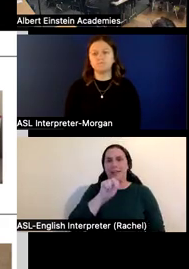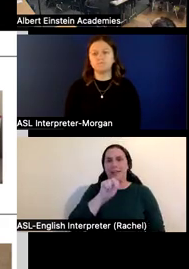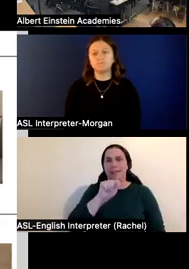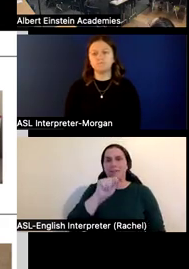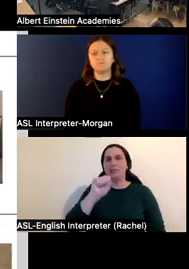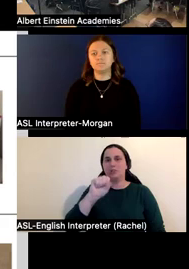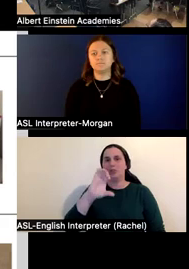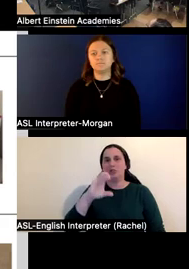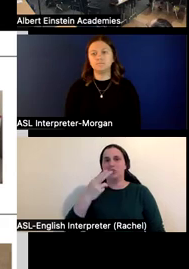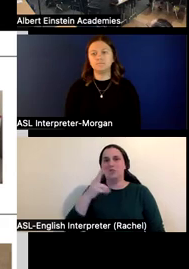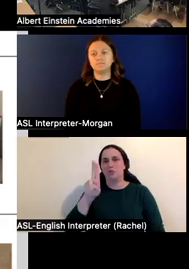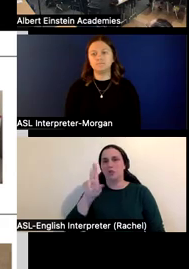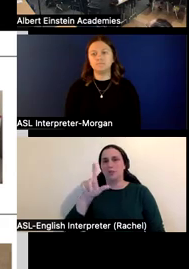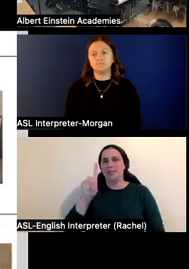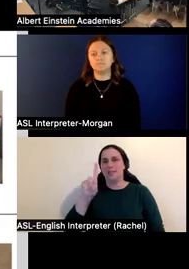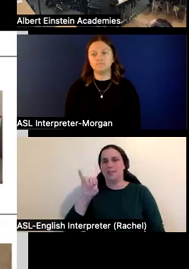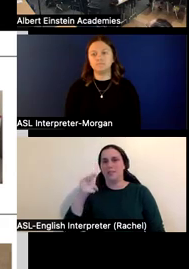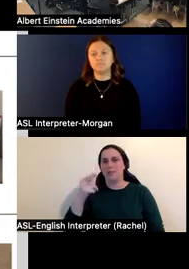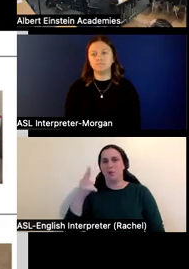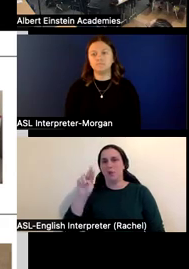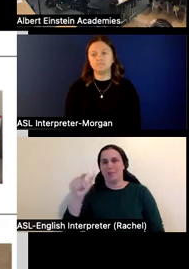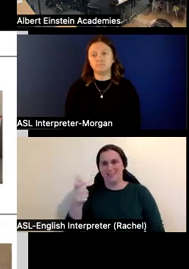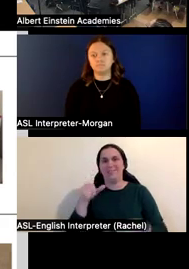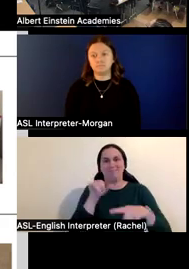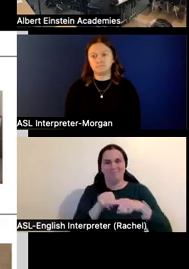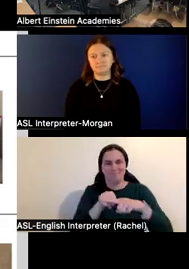that. And, That is right. and,